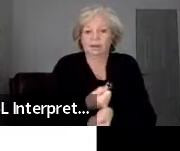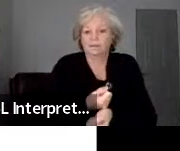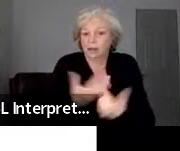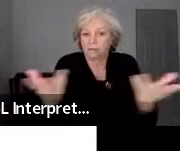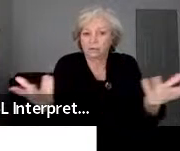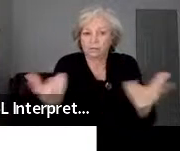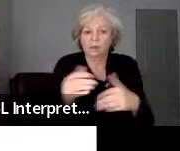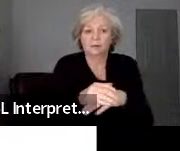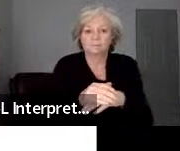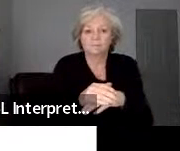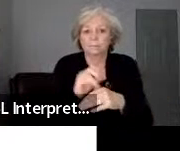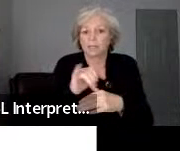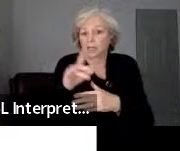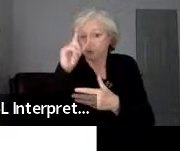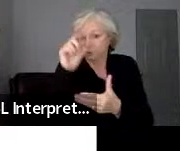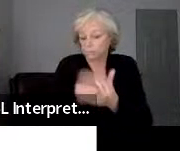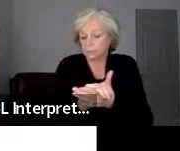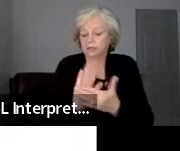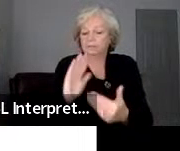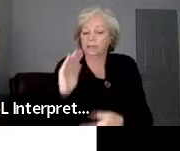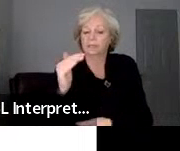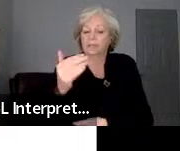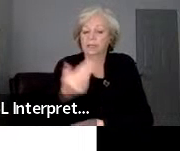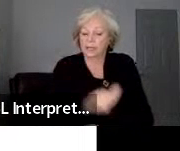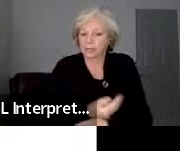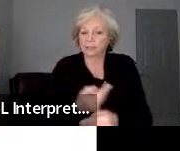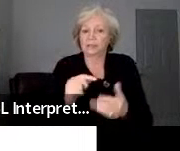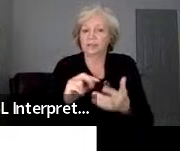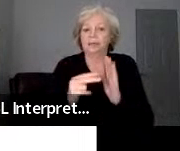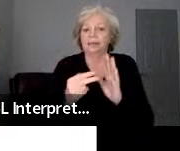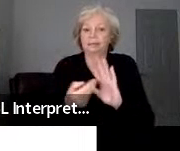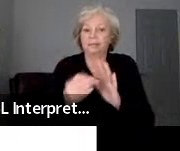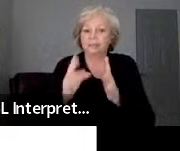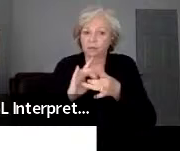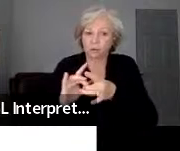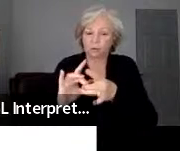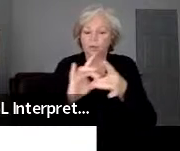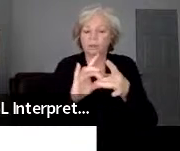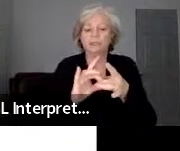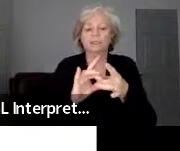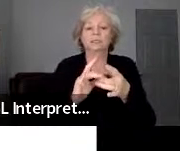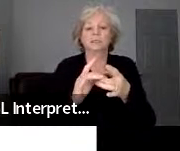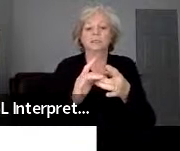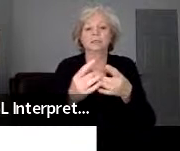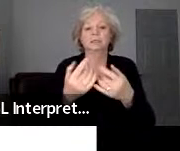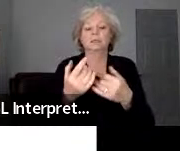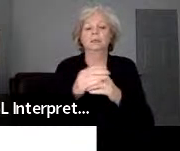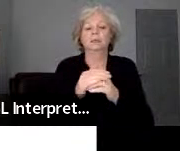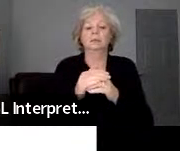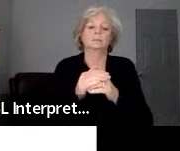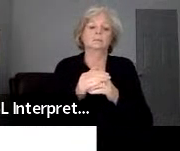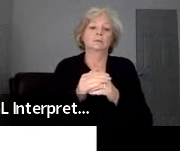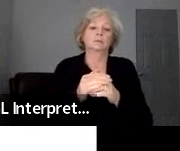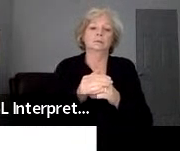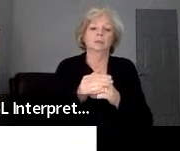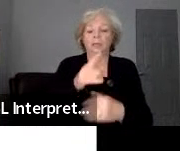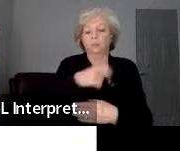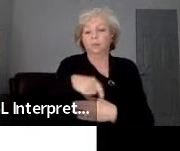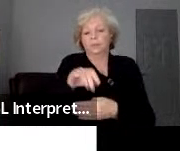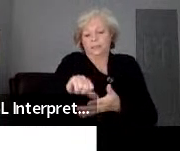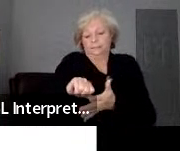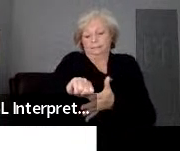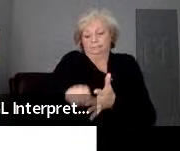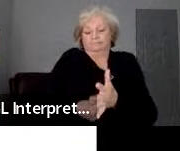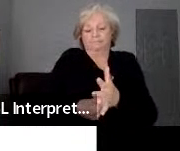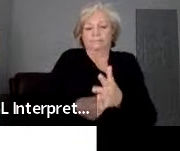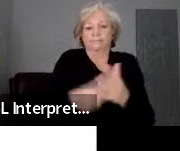continue to believe in this work. I think coalition comes, so up there, and then we need to amplify that. We need